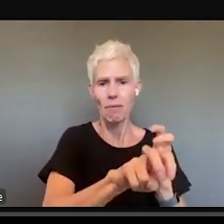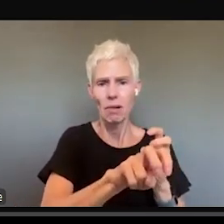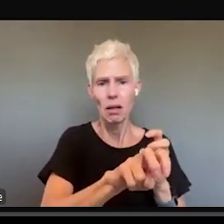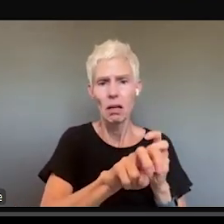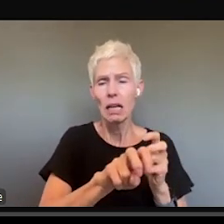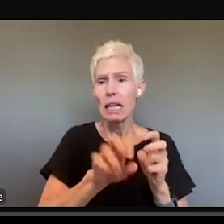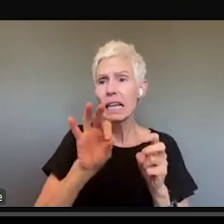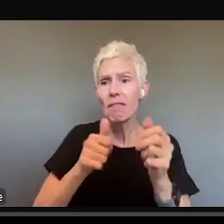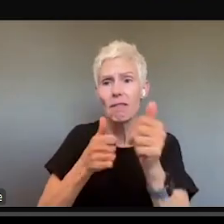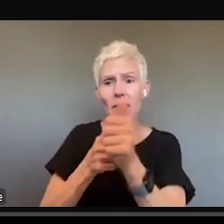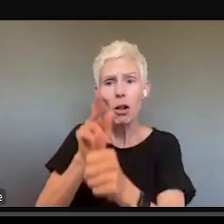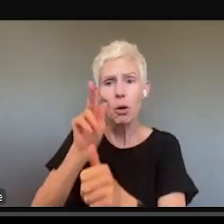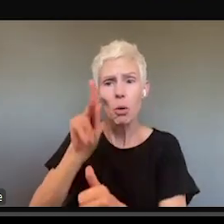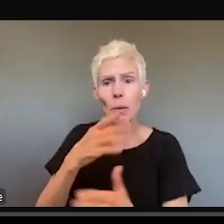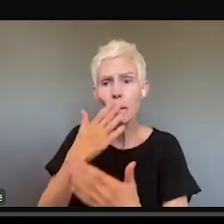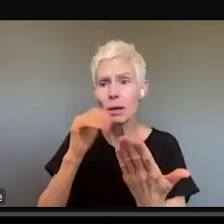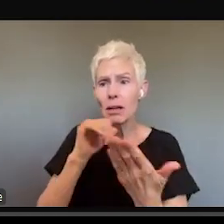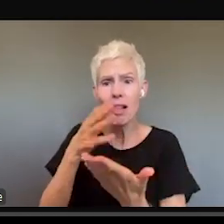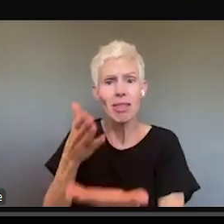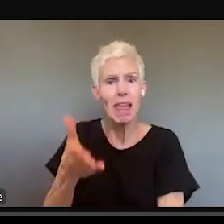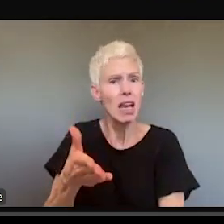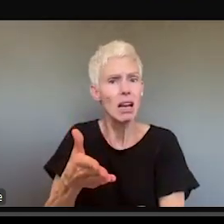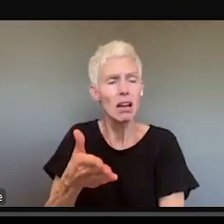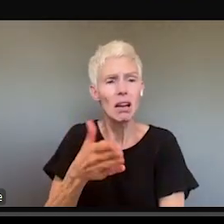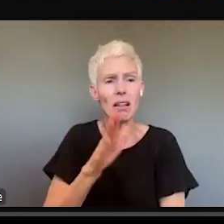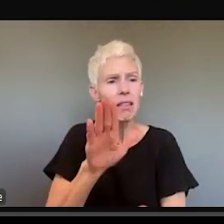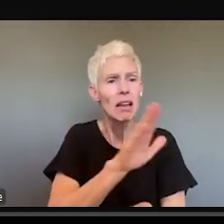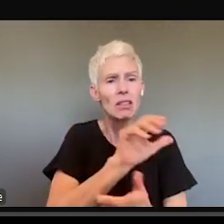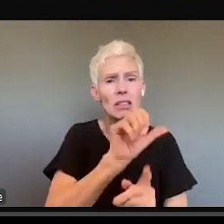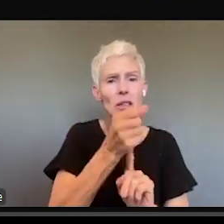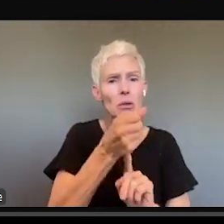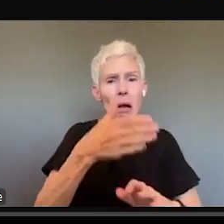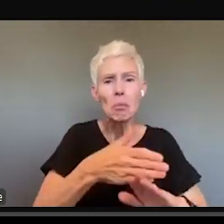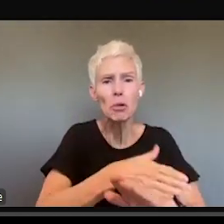wasn't there. So how powerful,